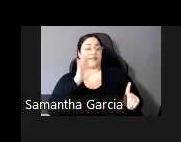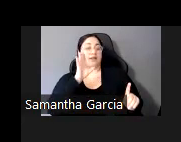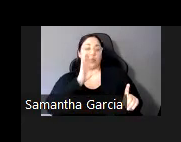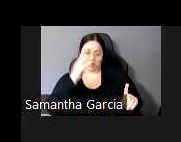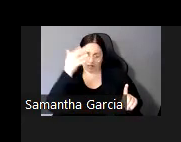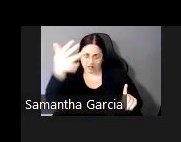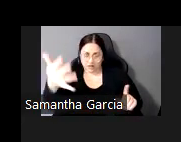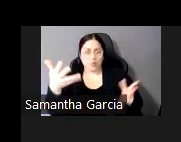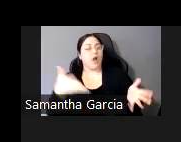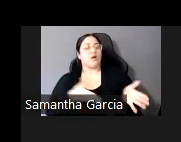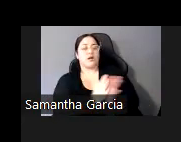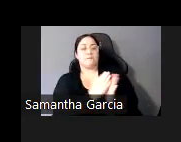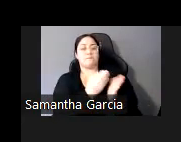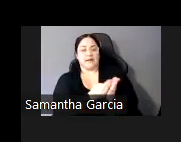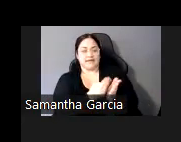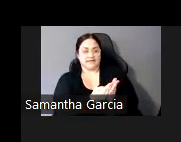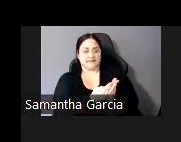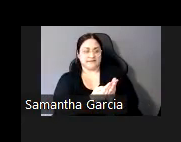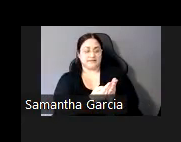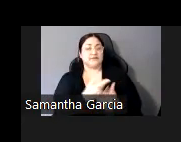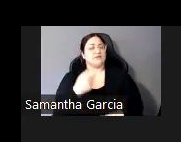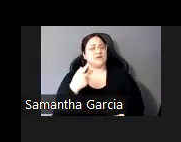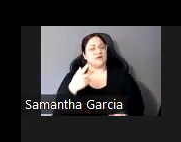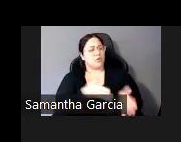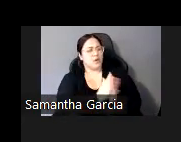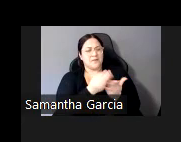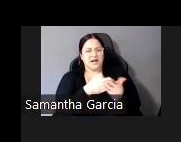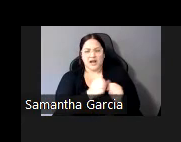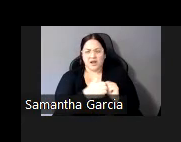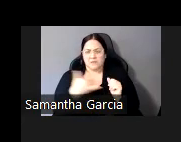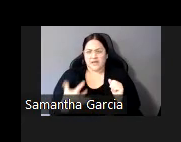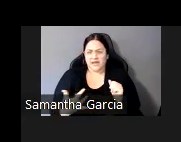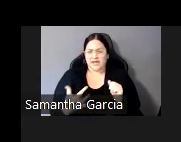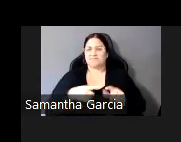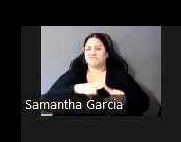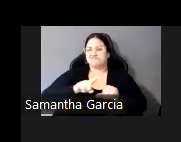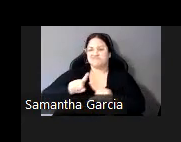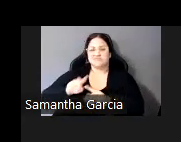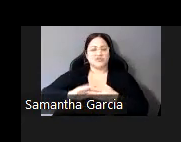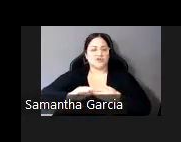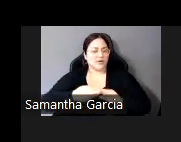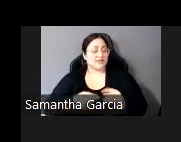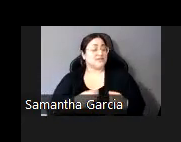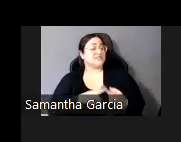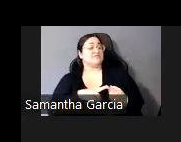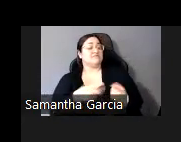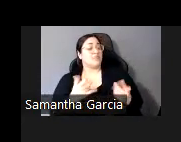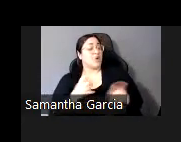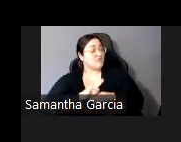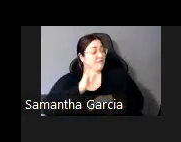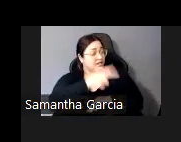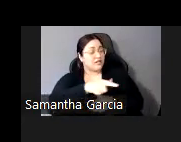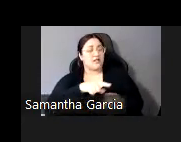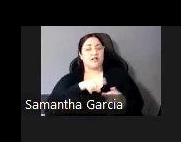stories about medical emergencies for their family or themselves, or trying to convince you to invest into a fraudulent cryptocurrency